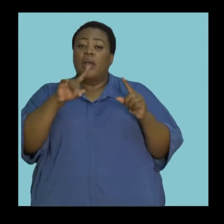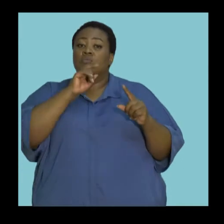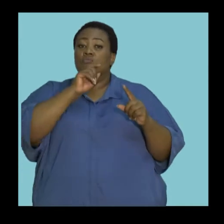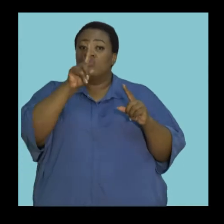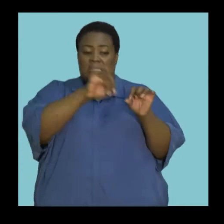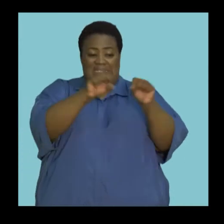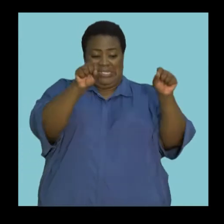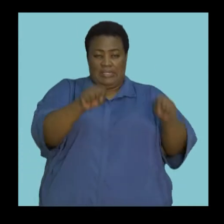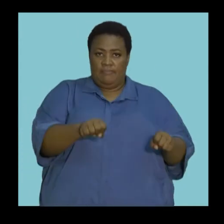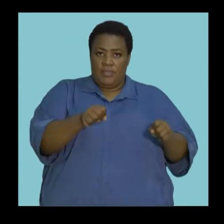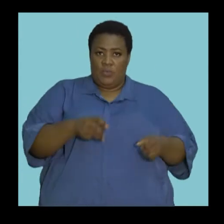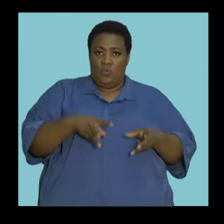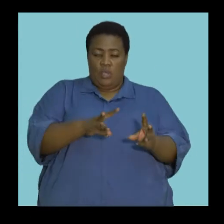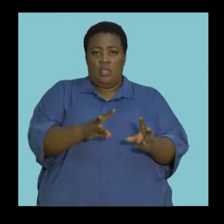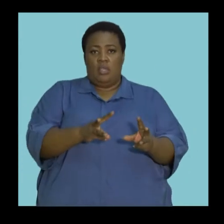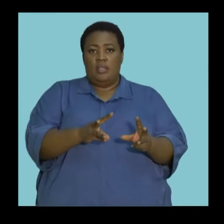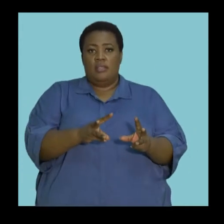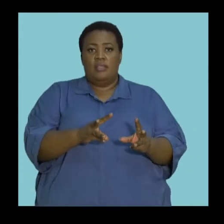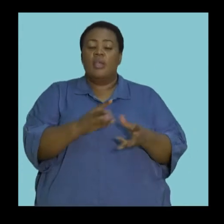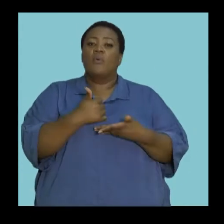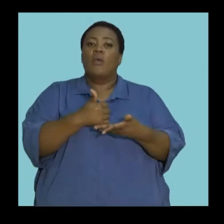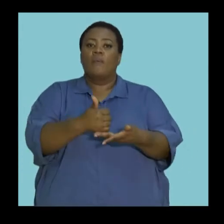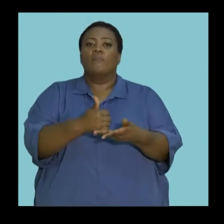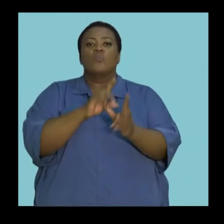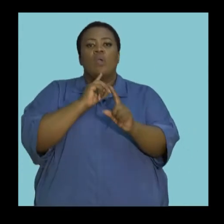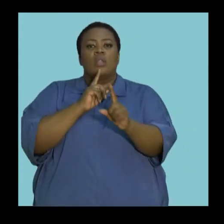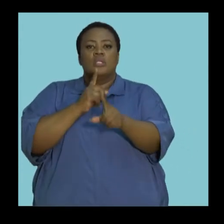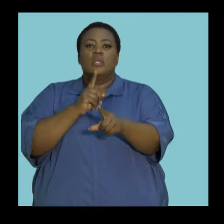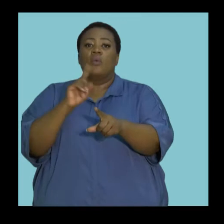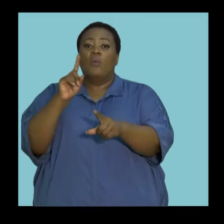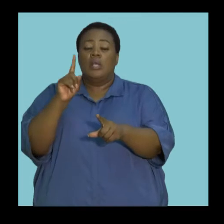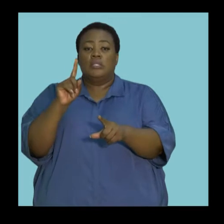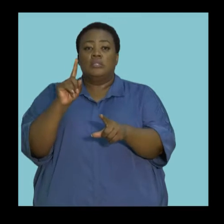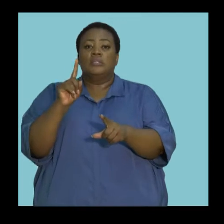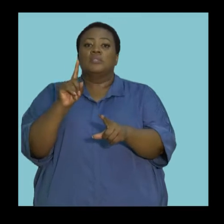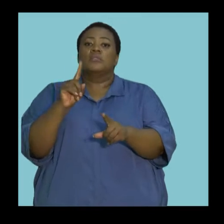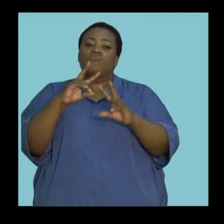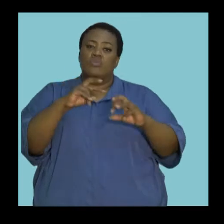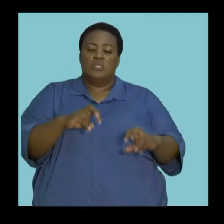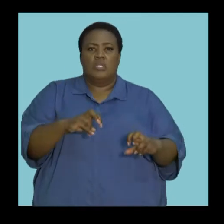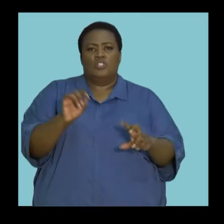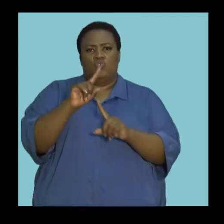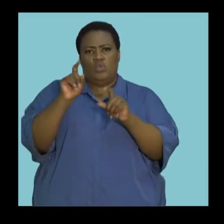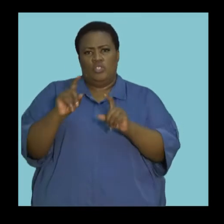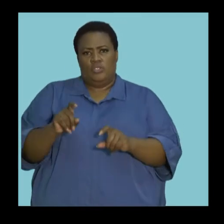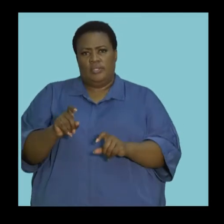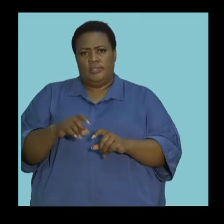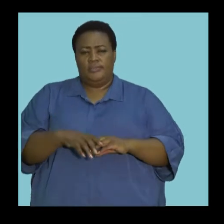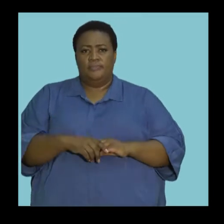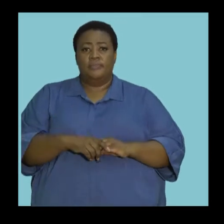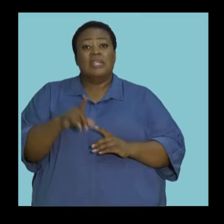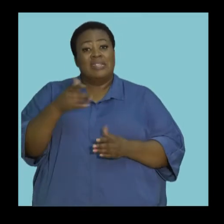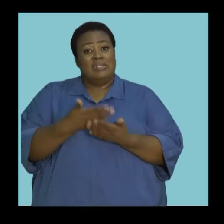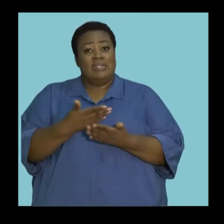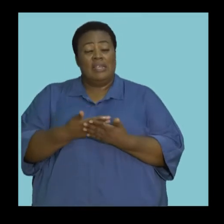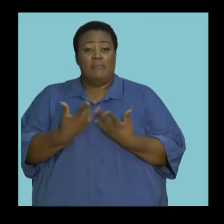systemic fashion, which enables one to answer stated research questions or to test a hypothesis. This